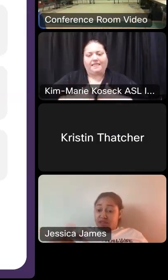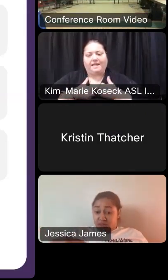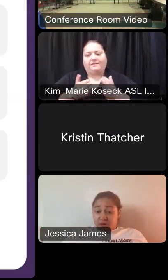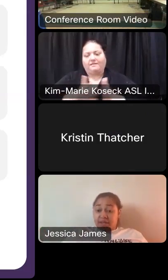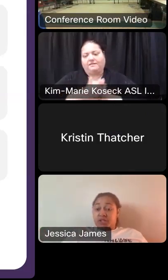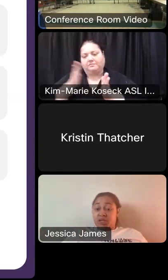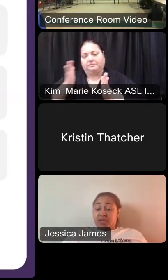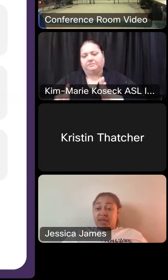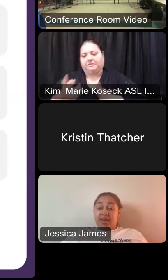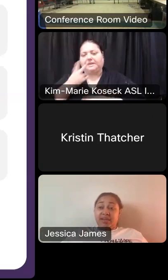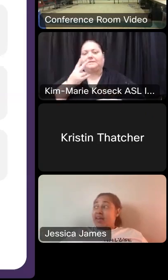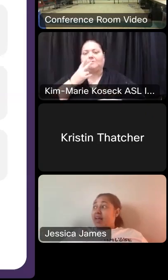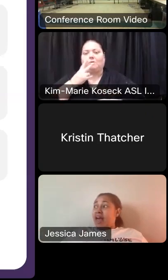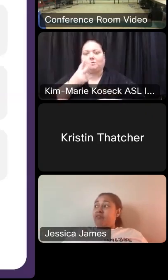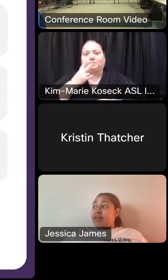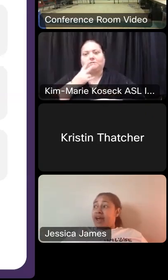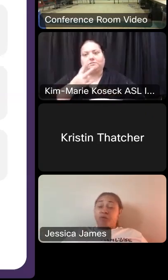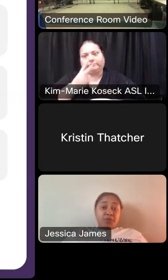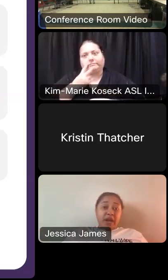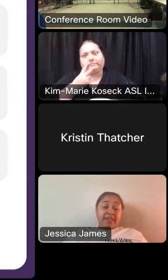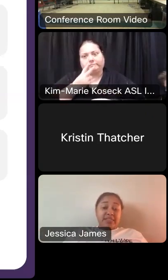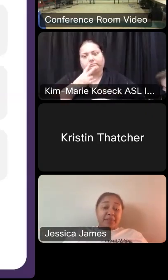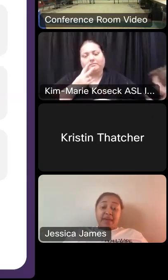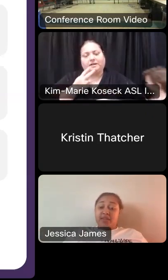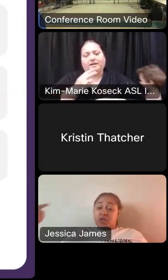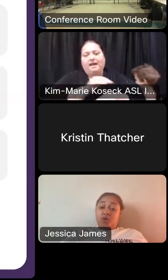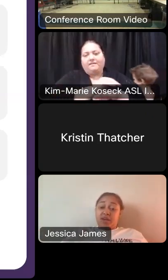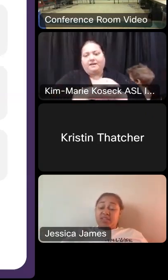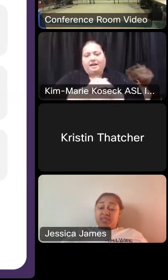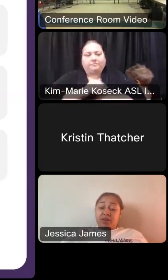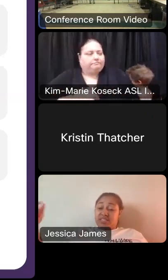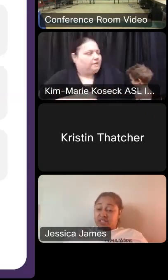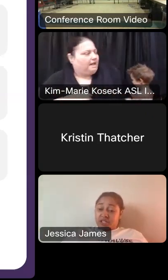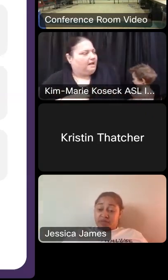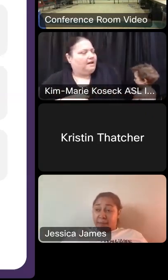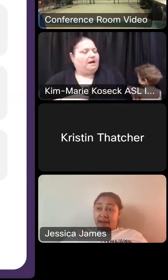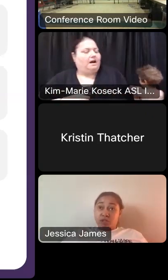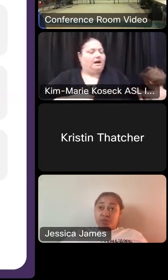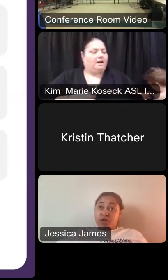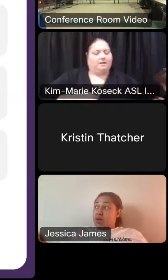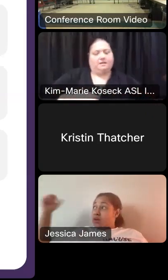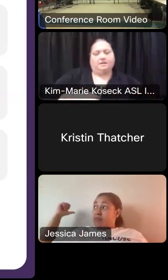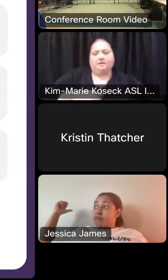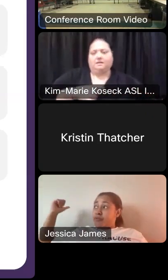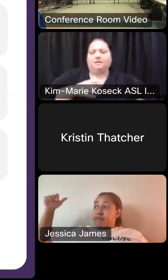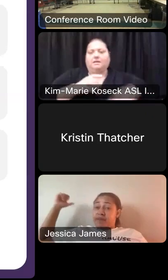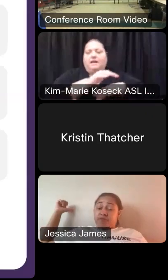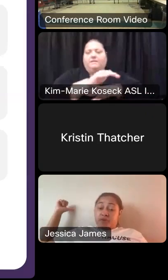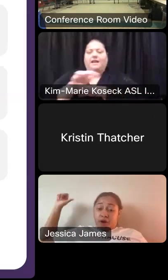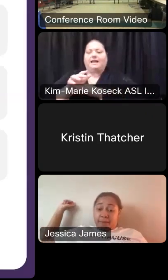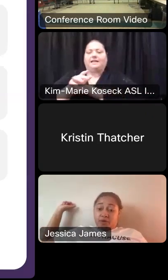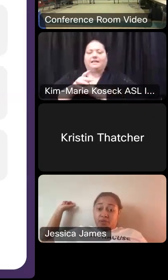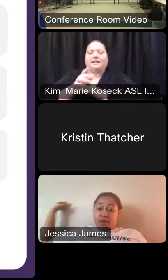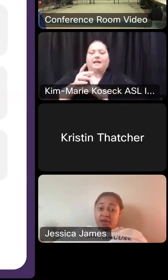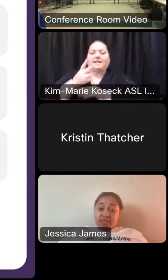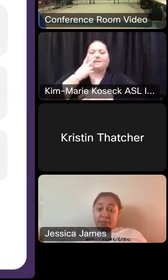who smokes like a chimney, and every night when I'm trying to sleep I can smell the stench of tobacco smoke coming from the vent from